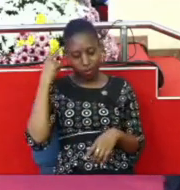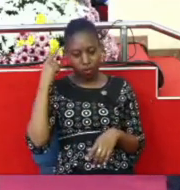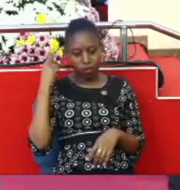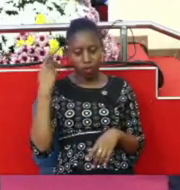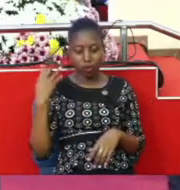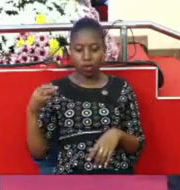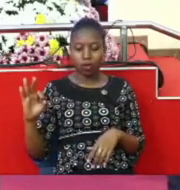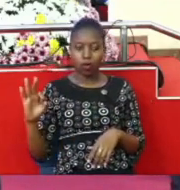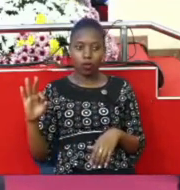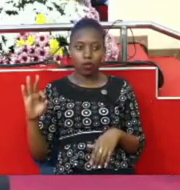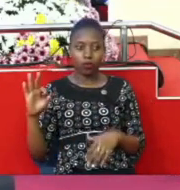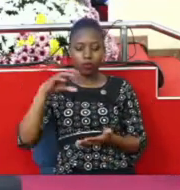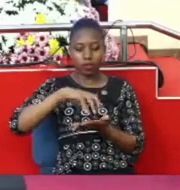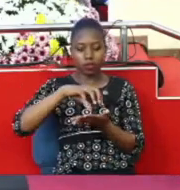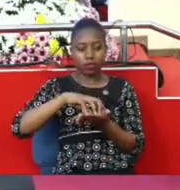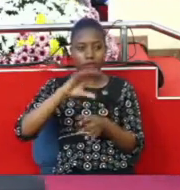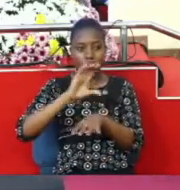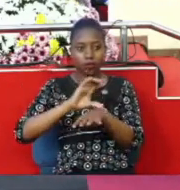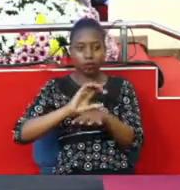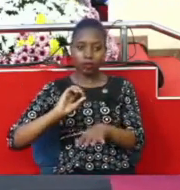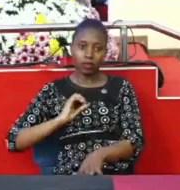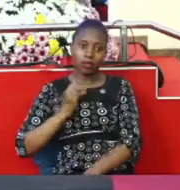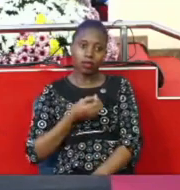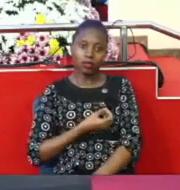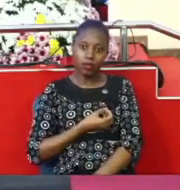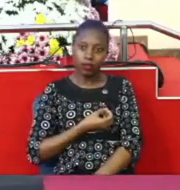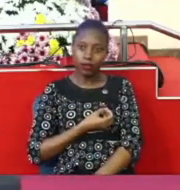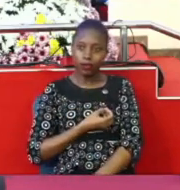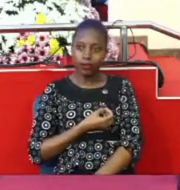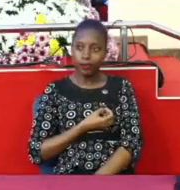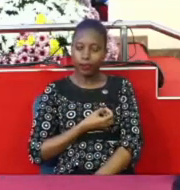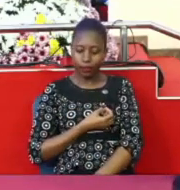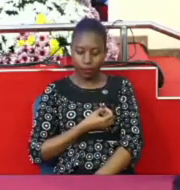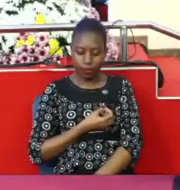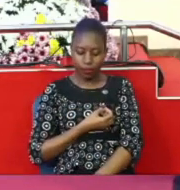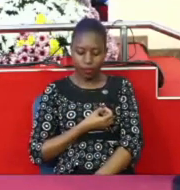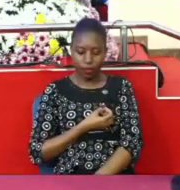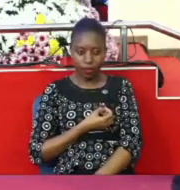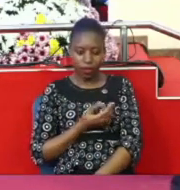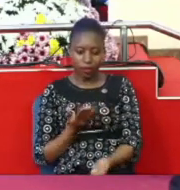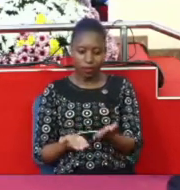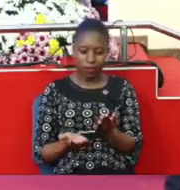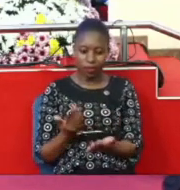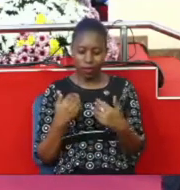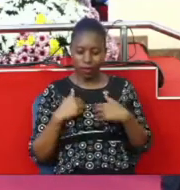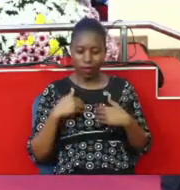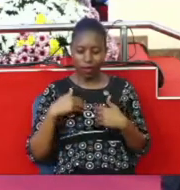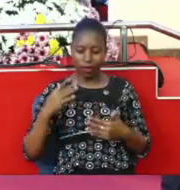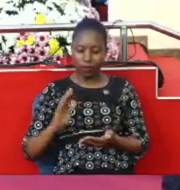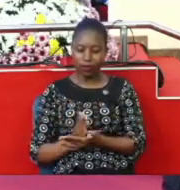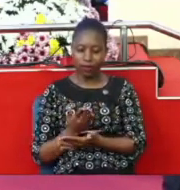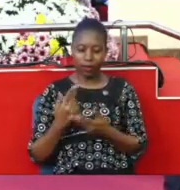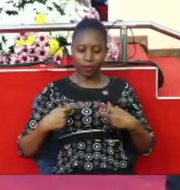the dynamics of our church. Lakini kulingana na mambo ya kanisa yetu. There could be some people that are here from Shiloh. Unawezekana kuna